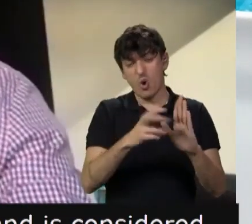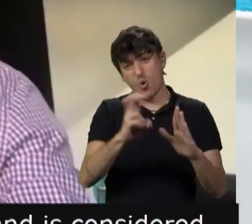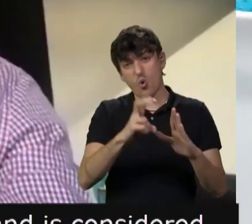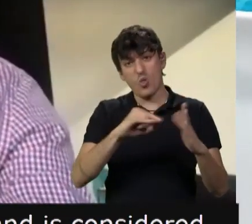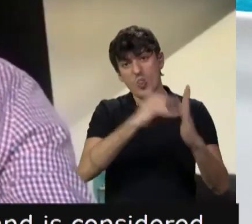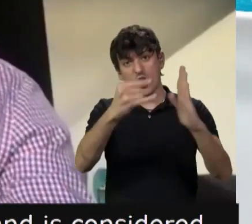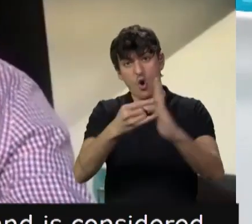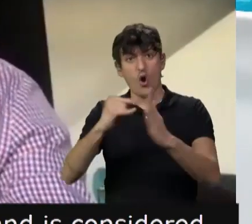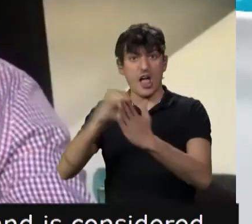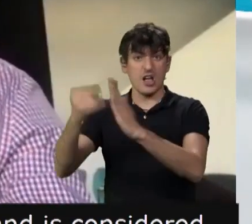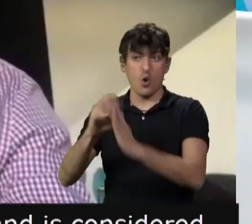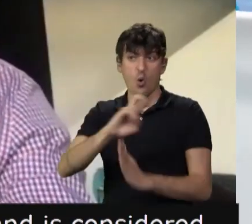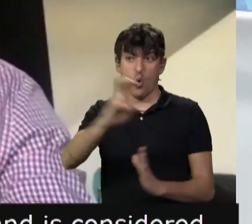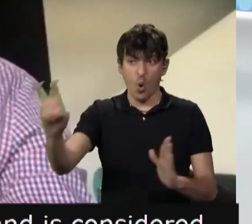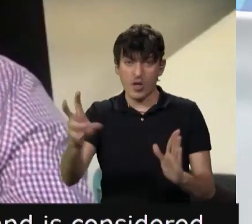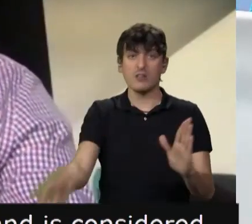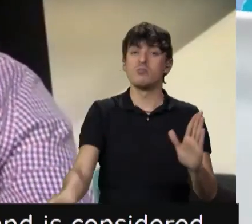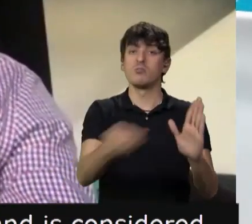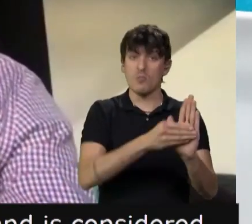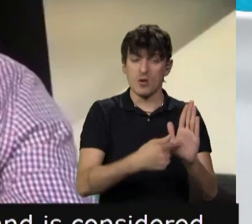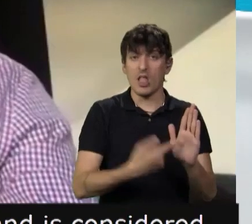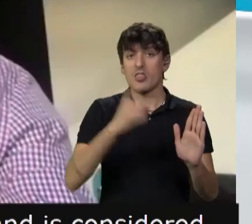regulatory aspects